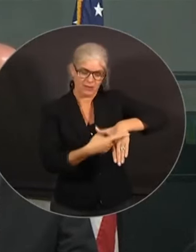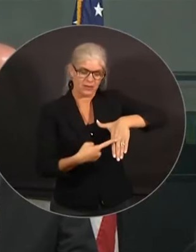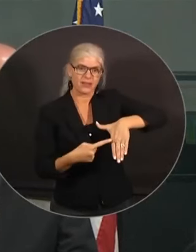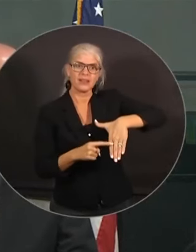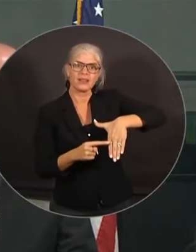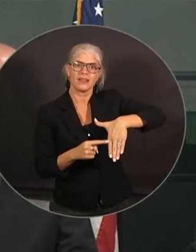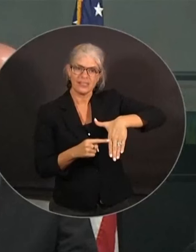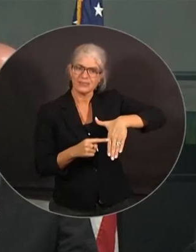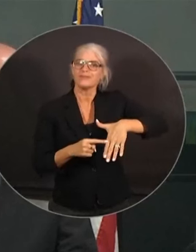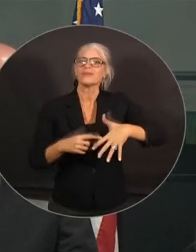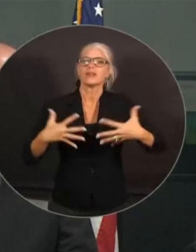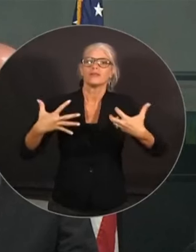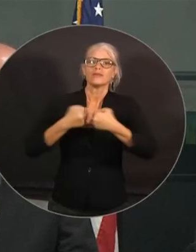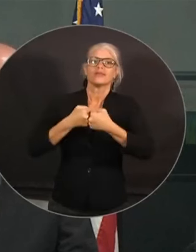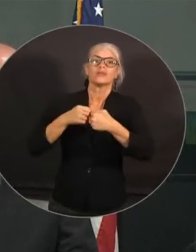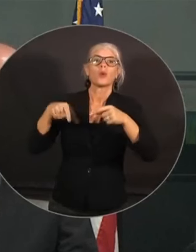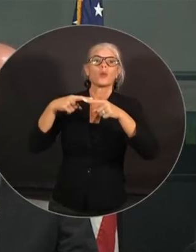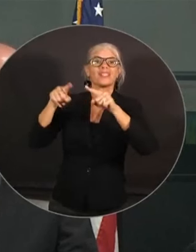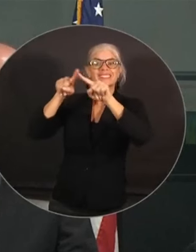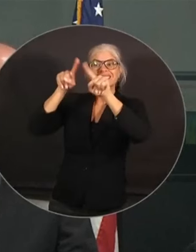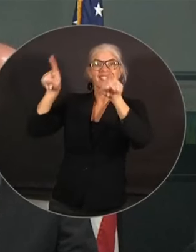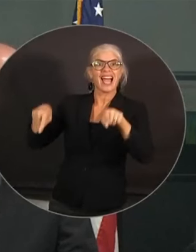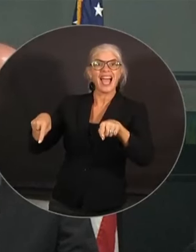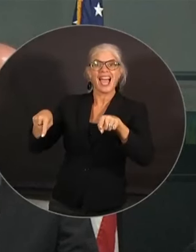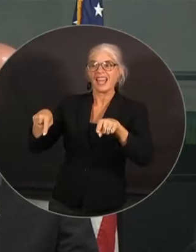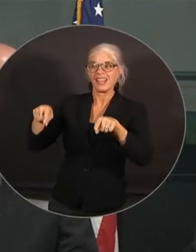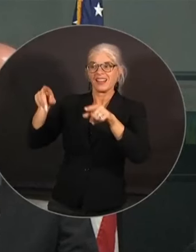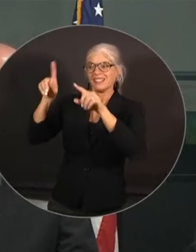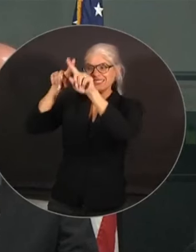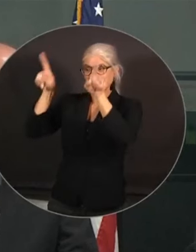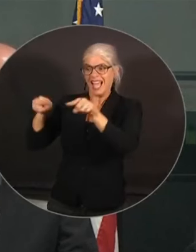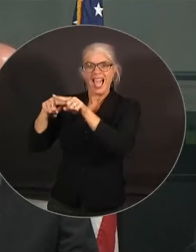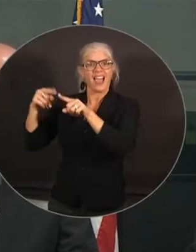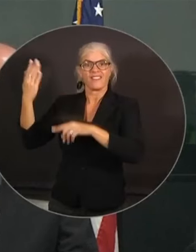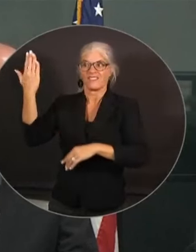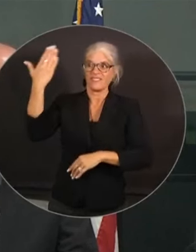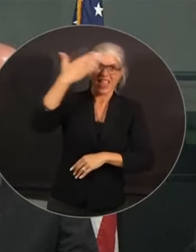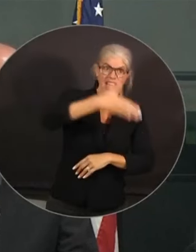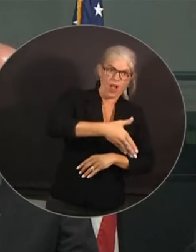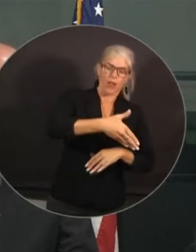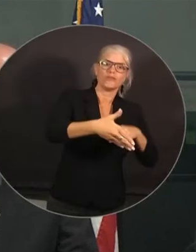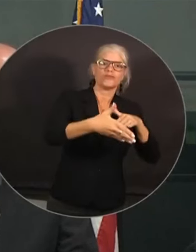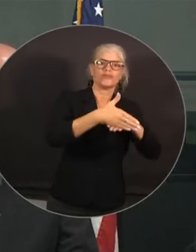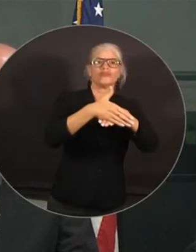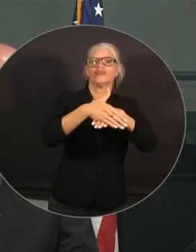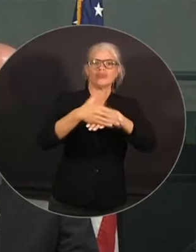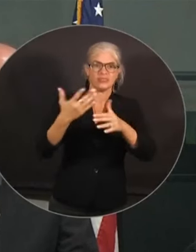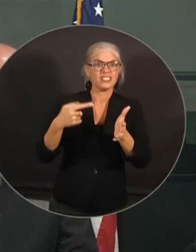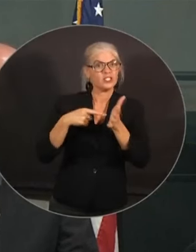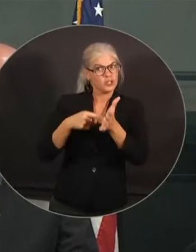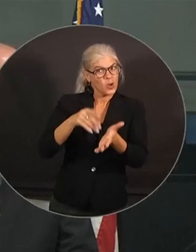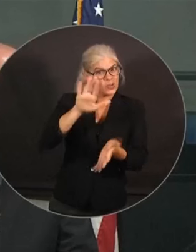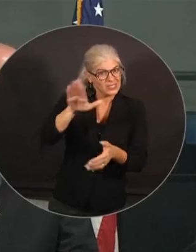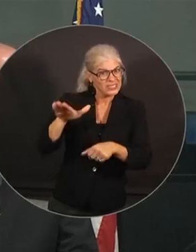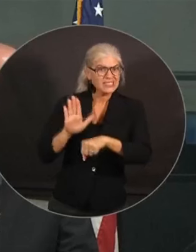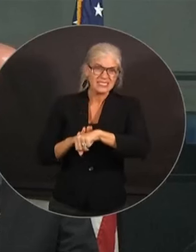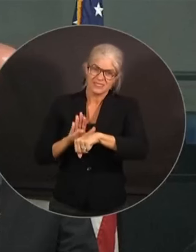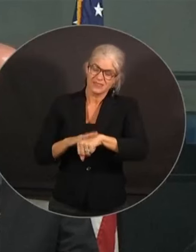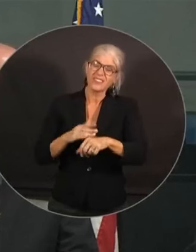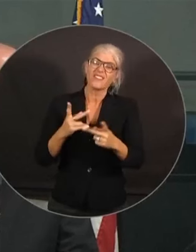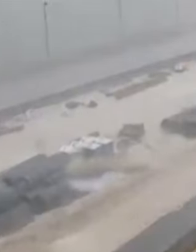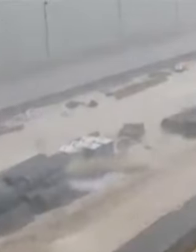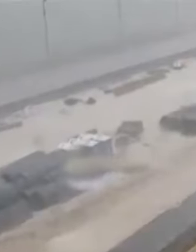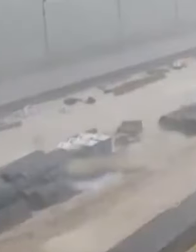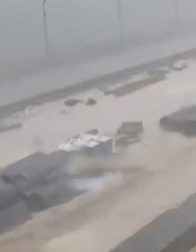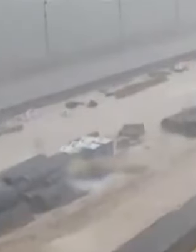a sign fell onto the highway. So that just shows you that it's very dangerous conditions out